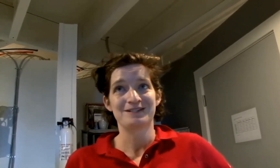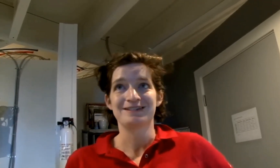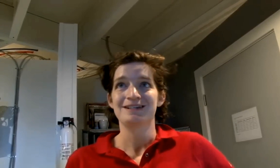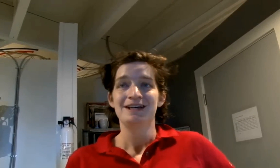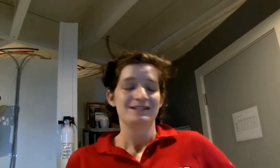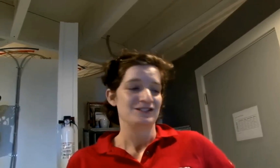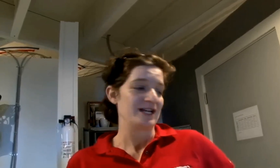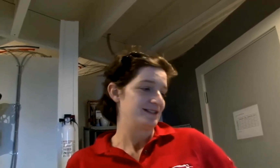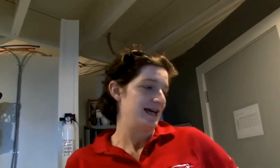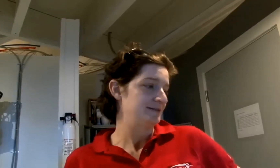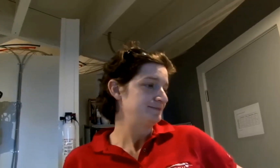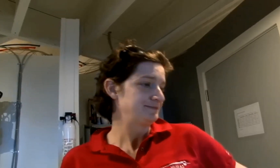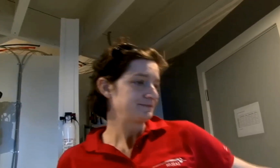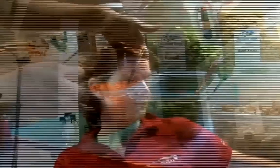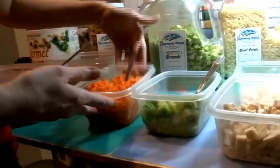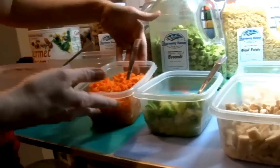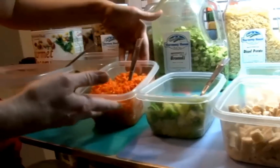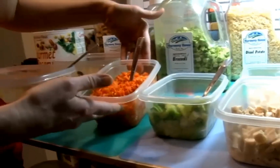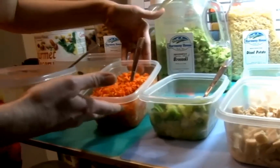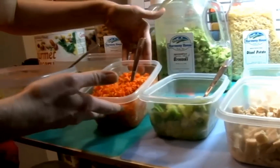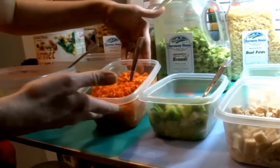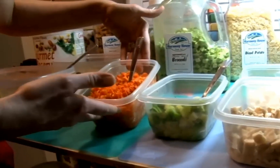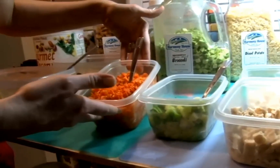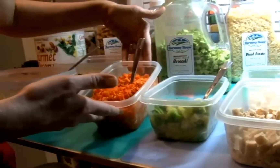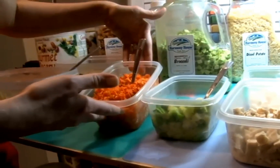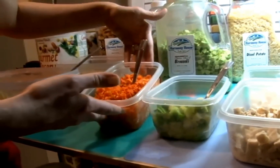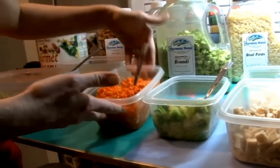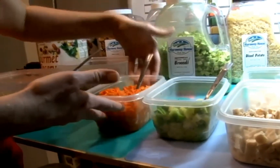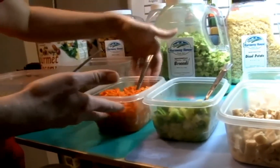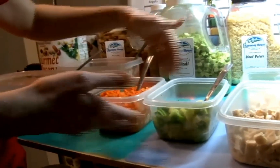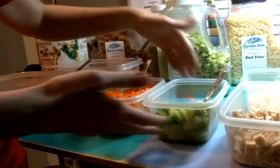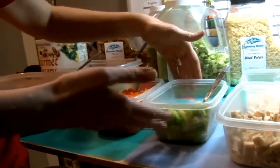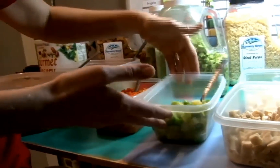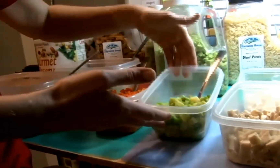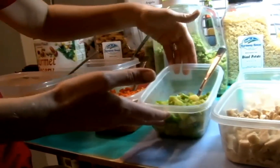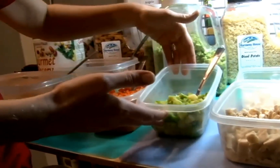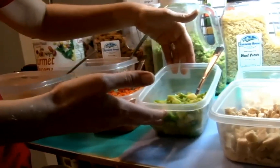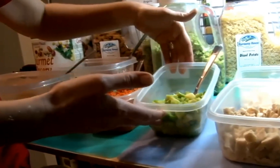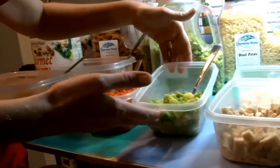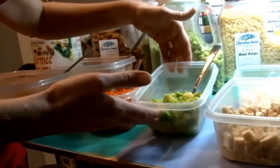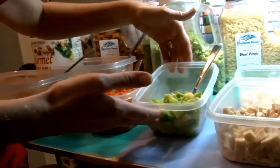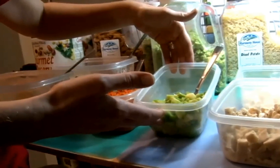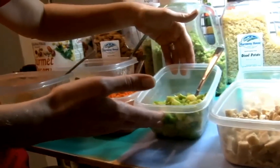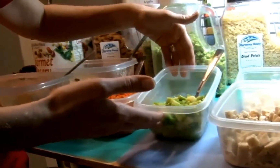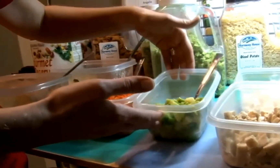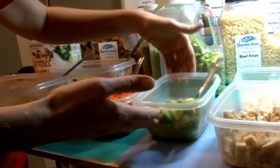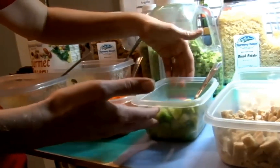really do much to change that. So we rehydrated some carrots and some freeze-dried broccoli.